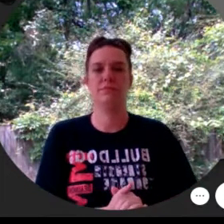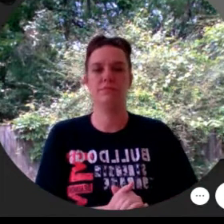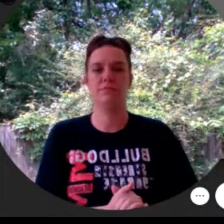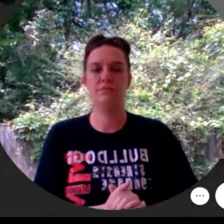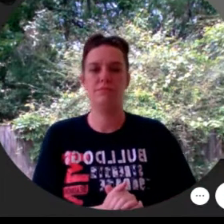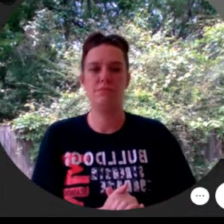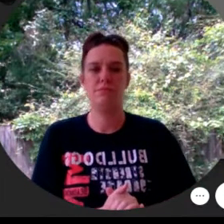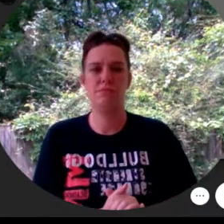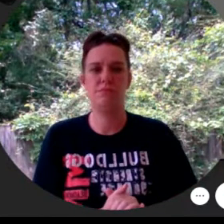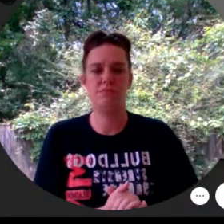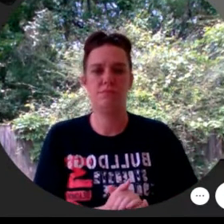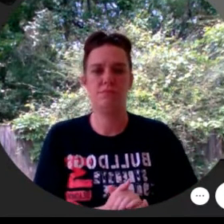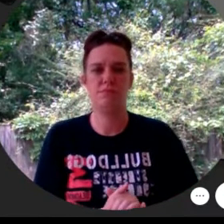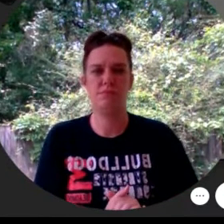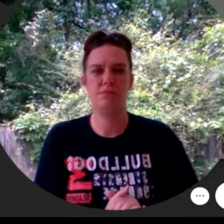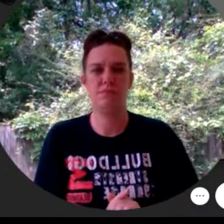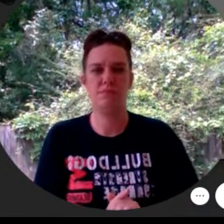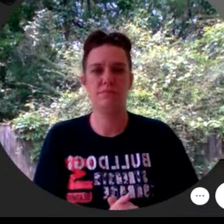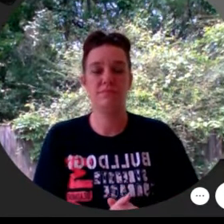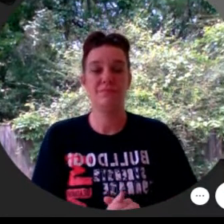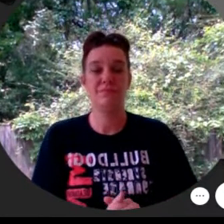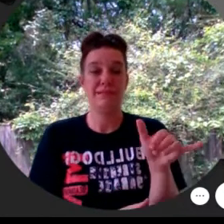Just as electricity